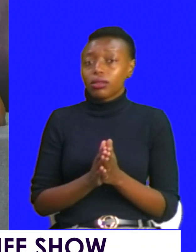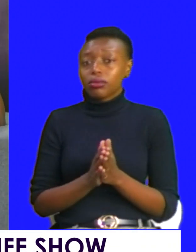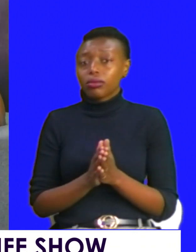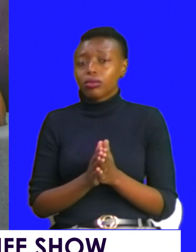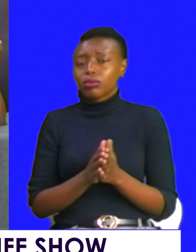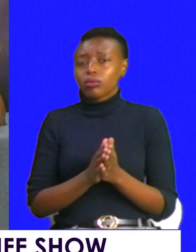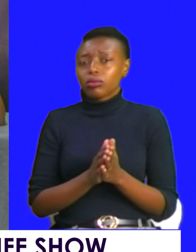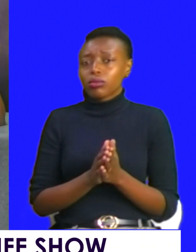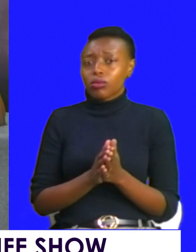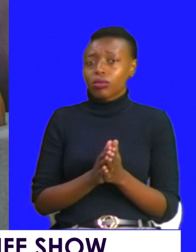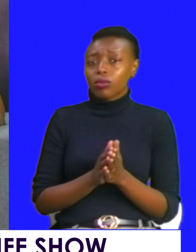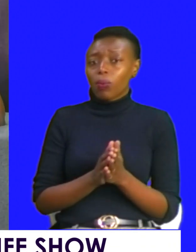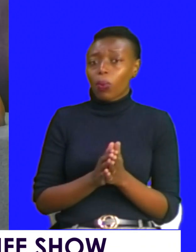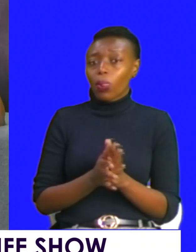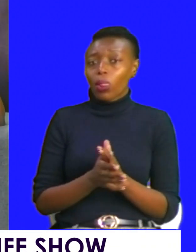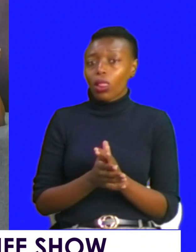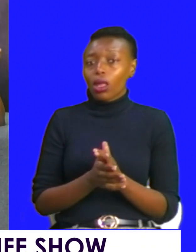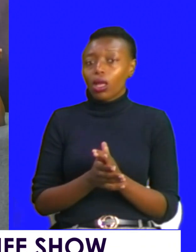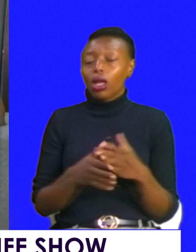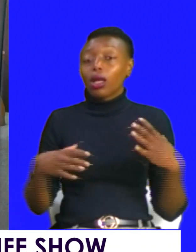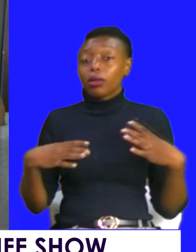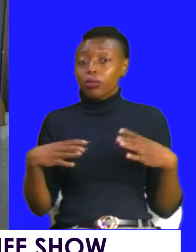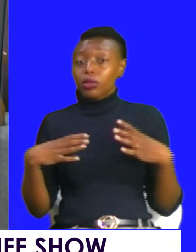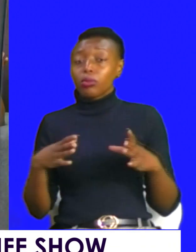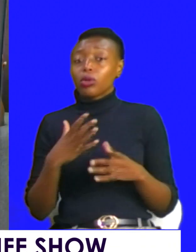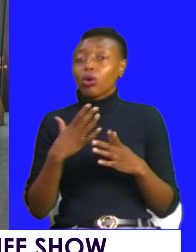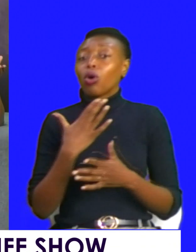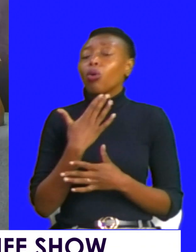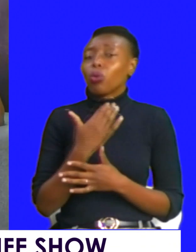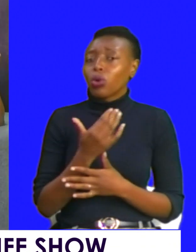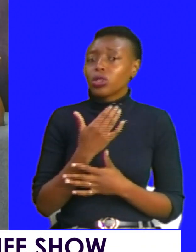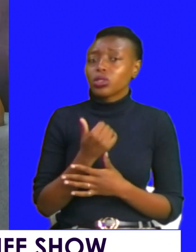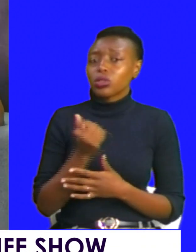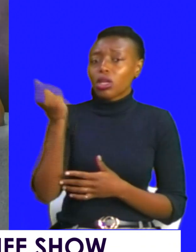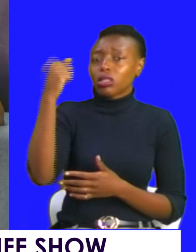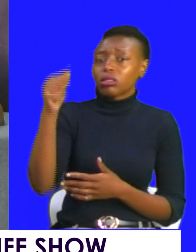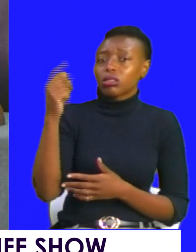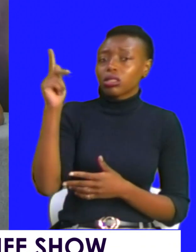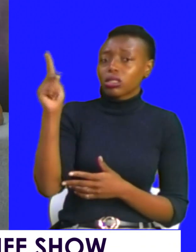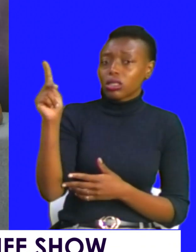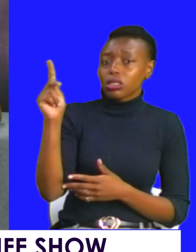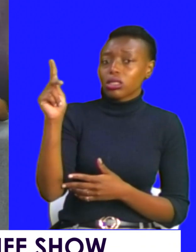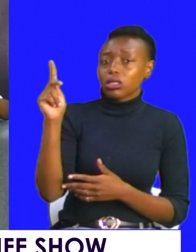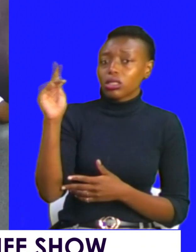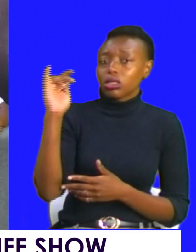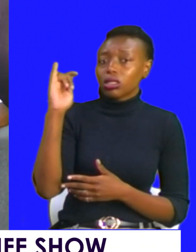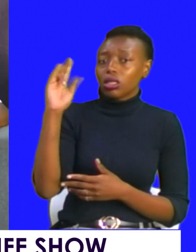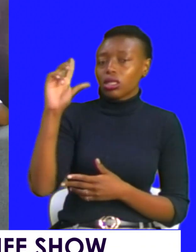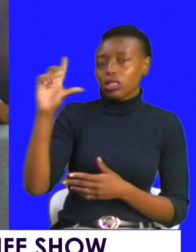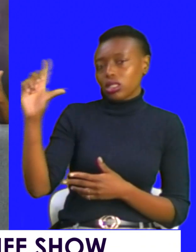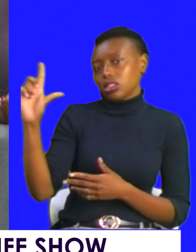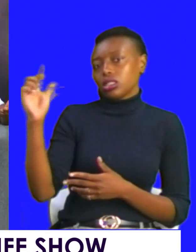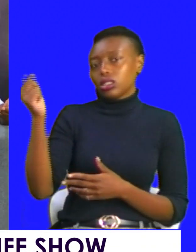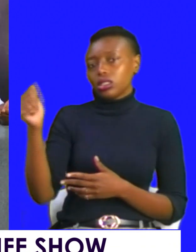5 and check our books. You'll come in at 8 p.m., between 8 p.m. and 10 p.m. and do something. Or work for me online. So while